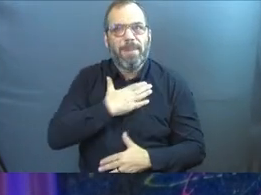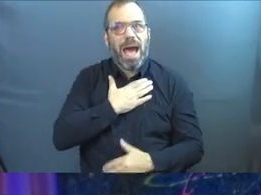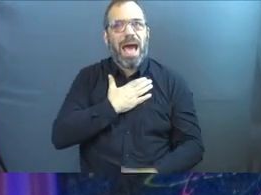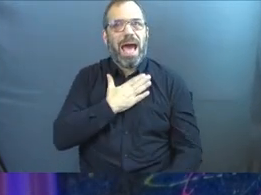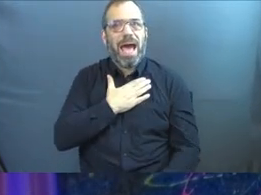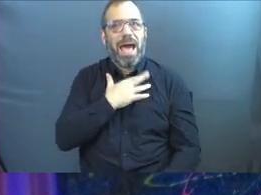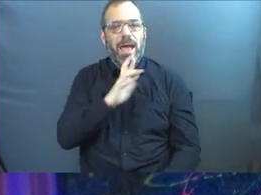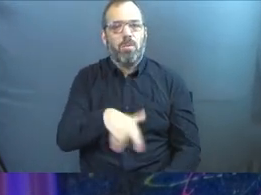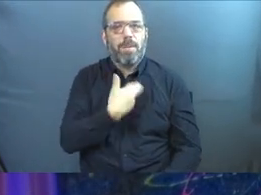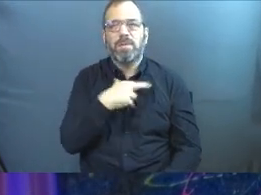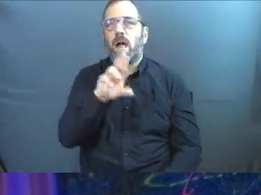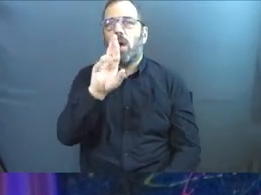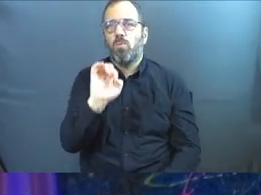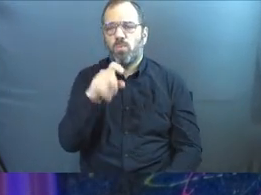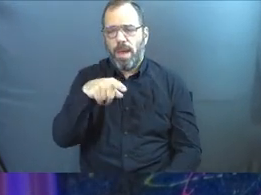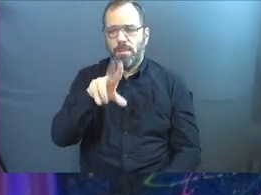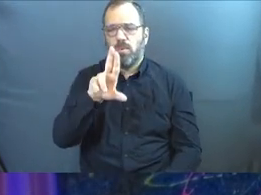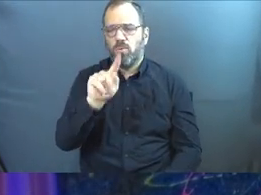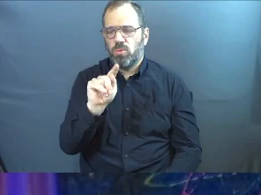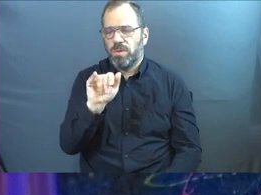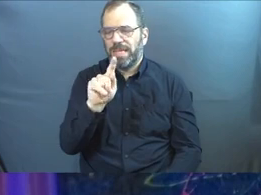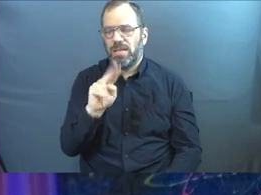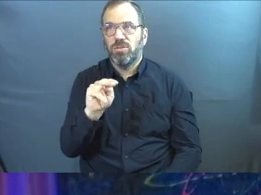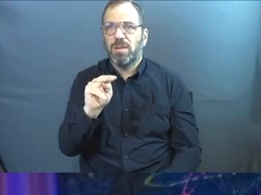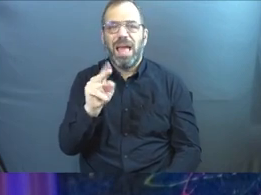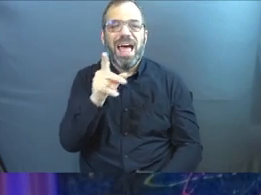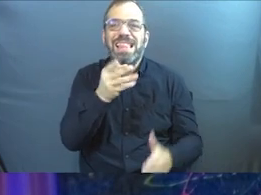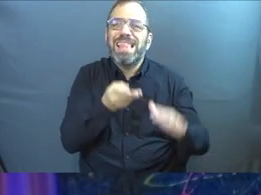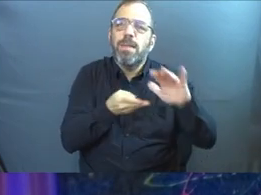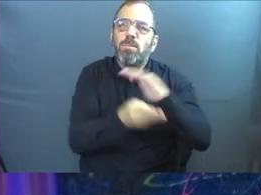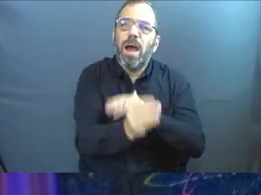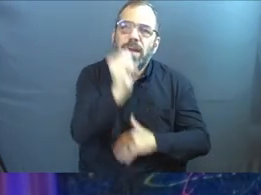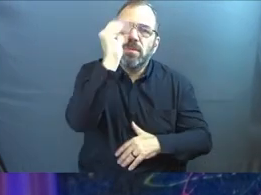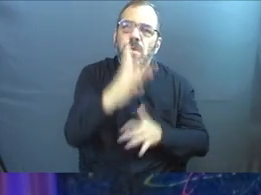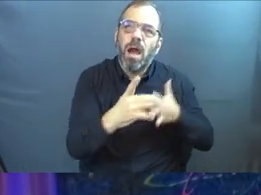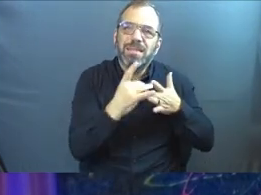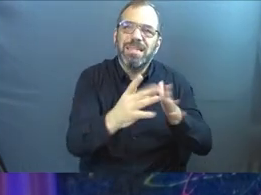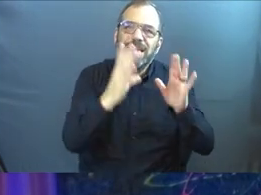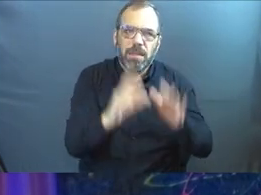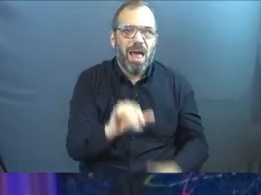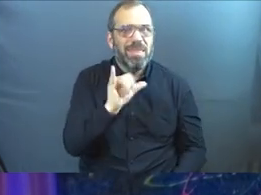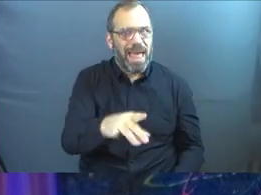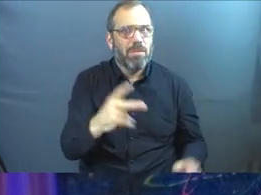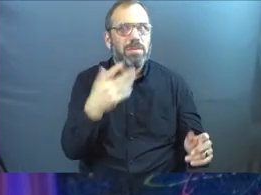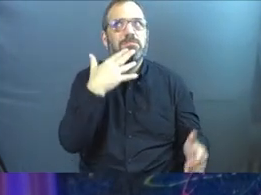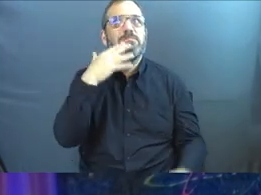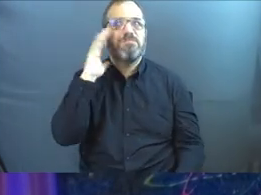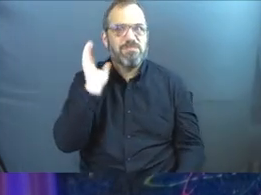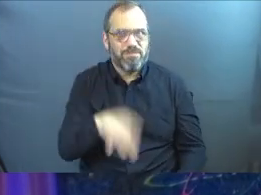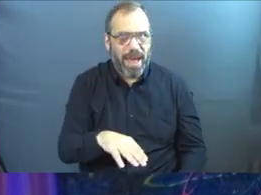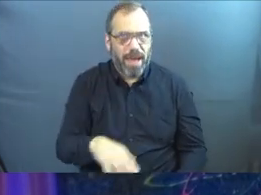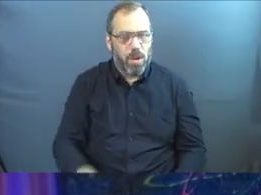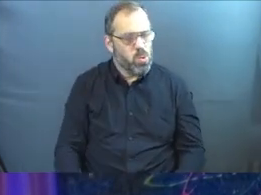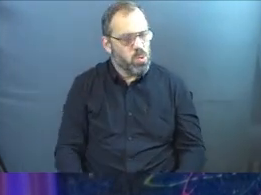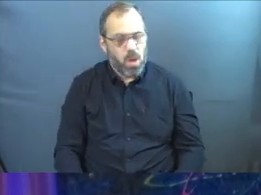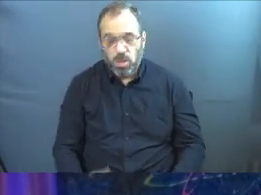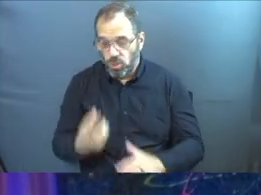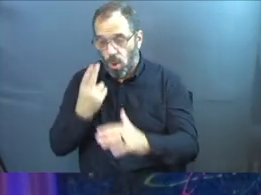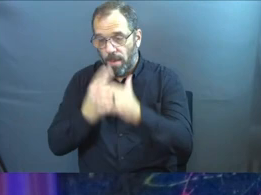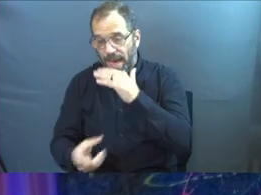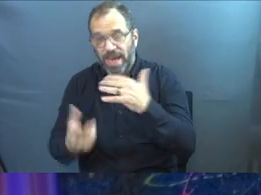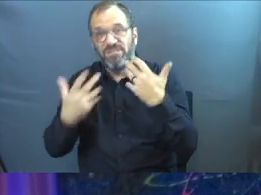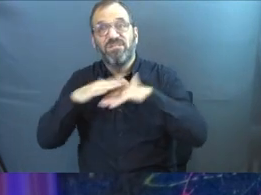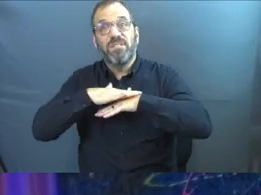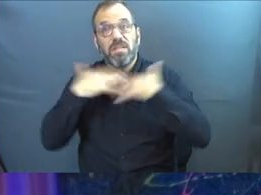reputation. They bought off God's leaders. That's how bad things were getting. So Habakkuk has had it